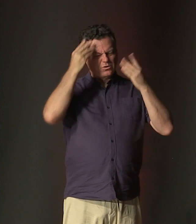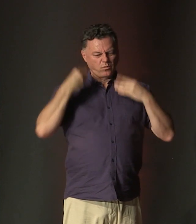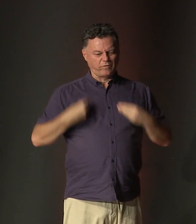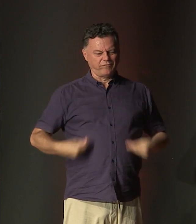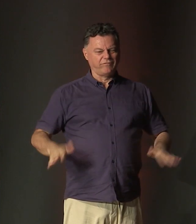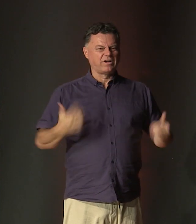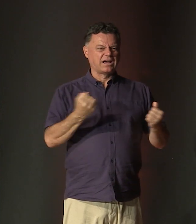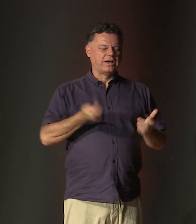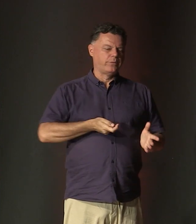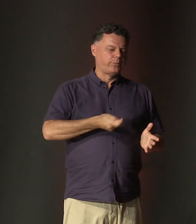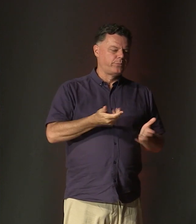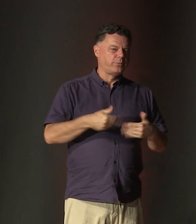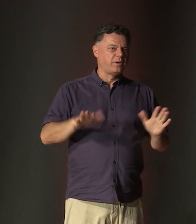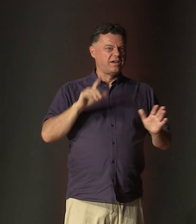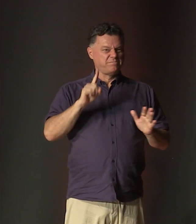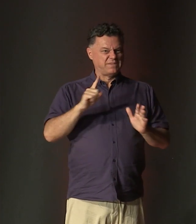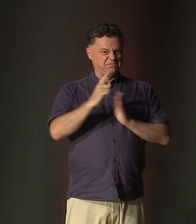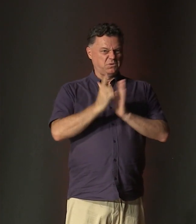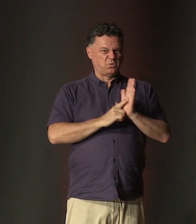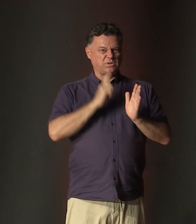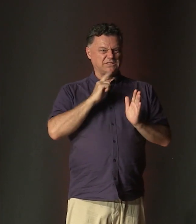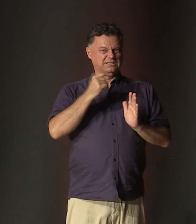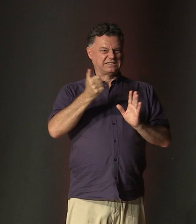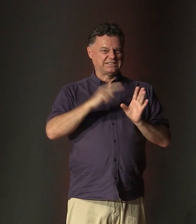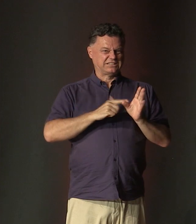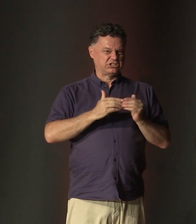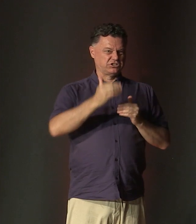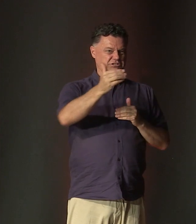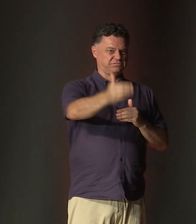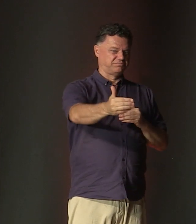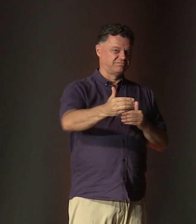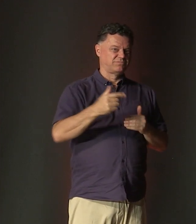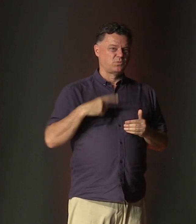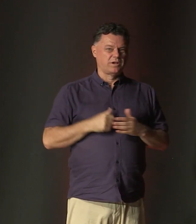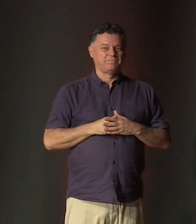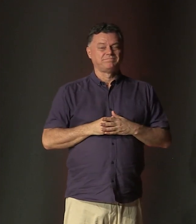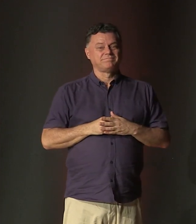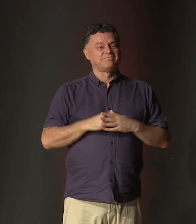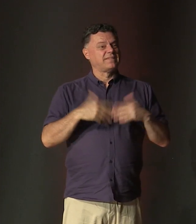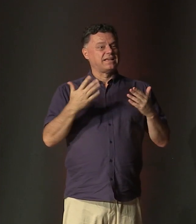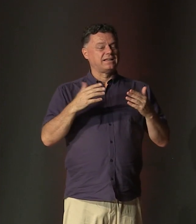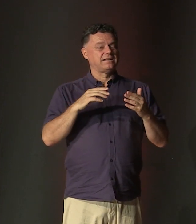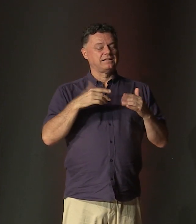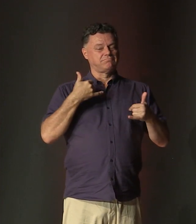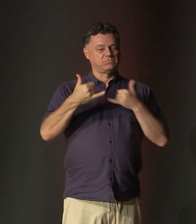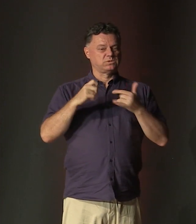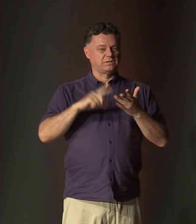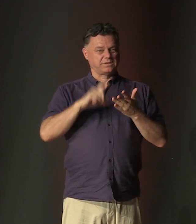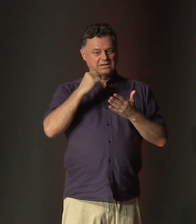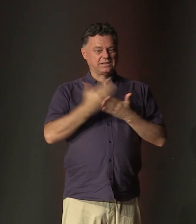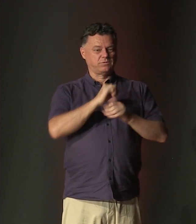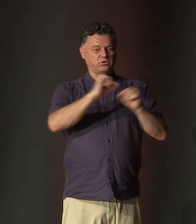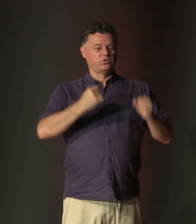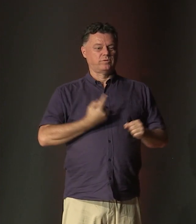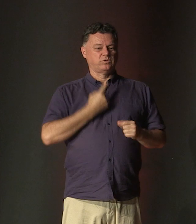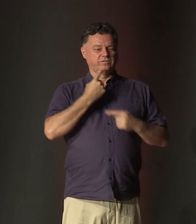Why 6 years? 6 years is the amount of time that a telecommunications company can keep your personal information after